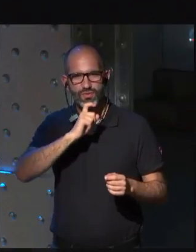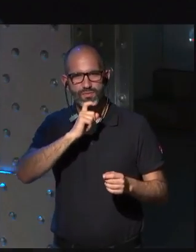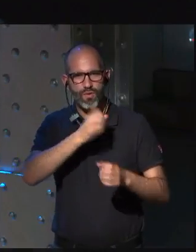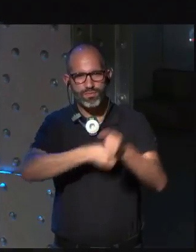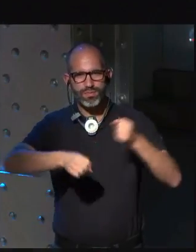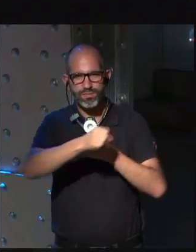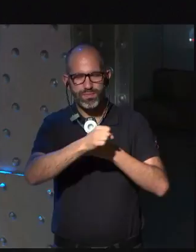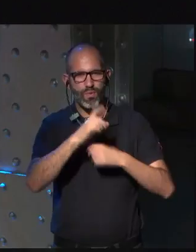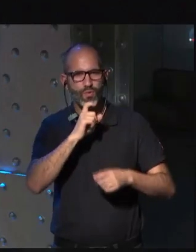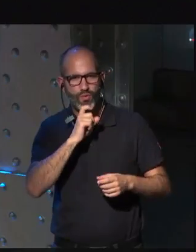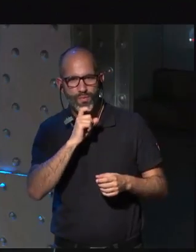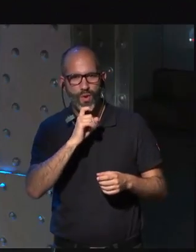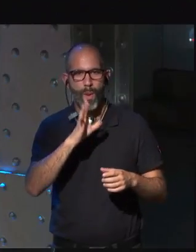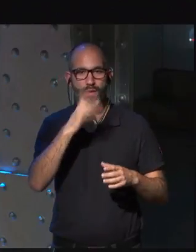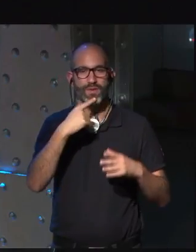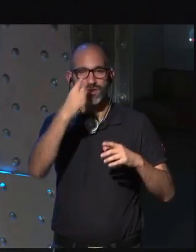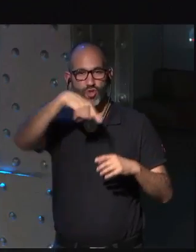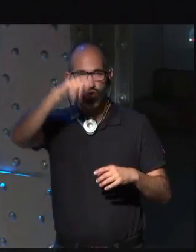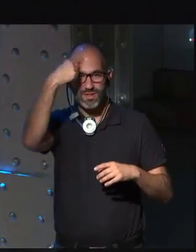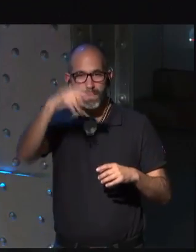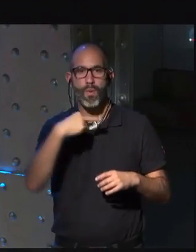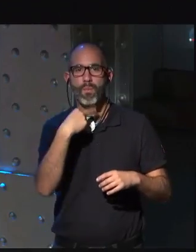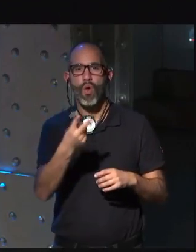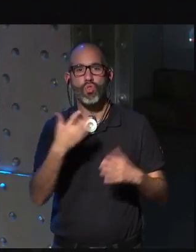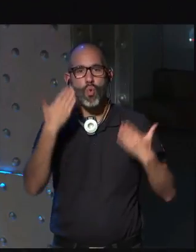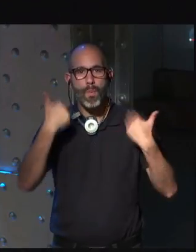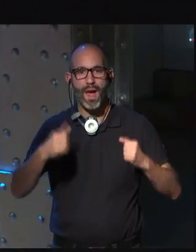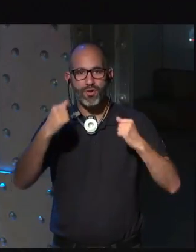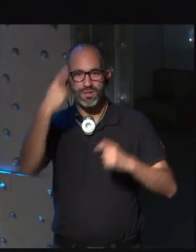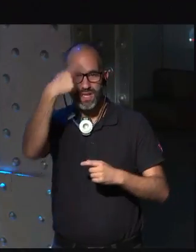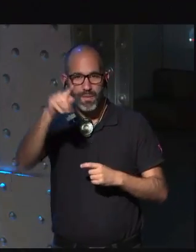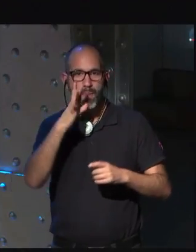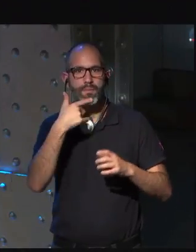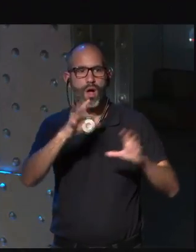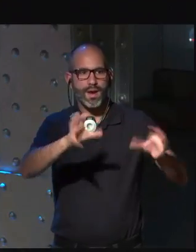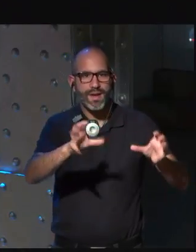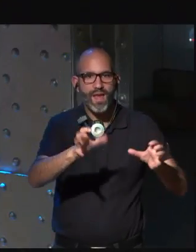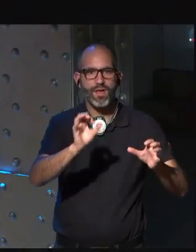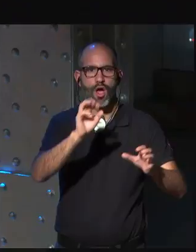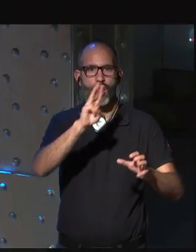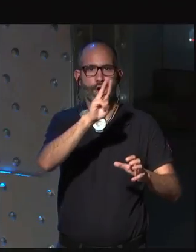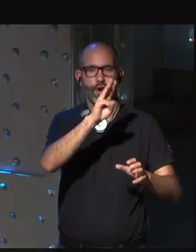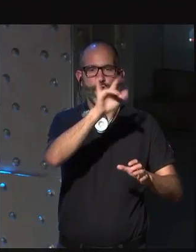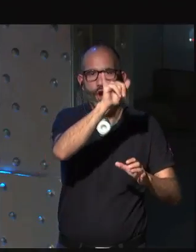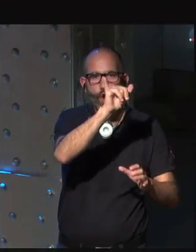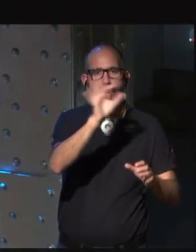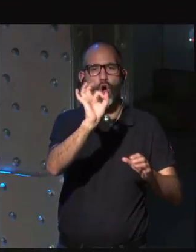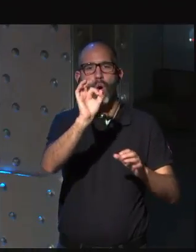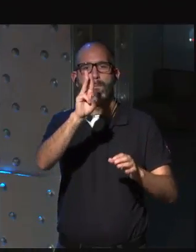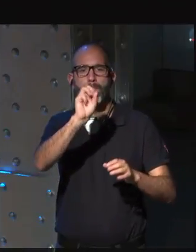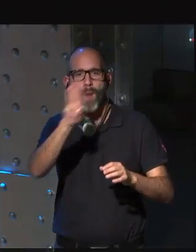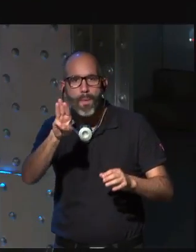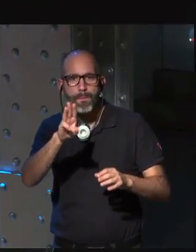about it. Then turn on the radio to any song on a, you know, on a rock or pop or hip hop station, and then think about what then really listen to